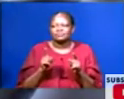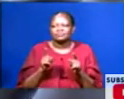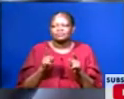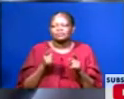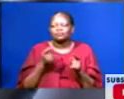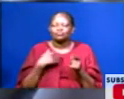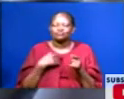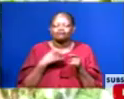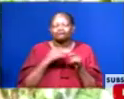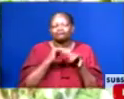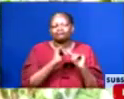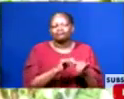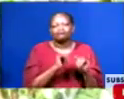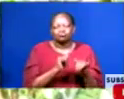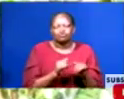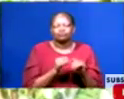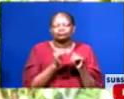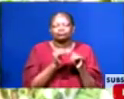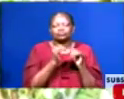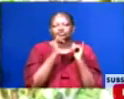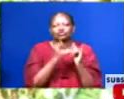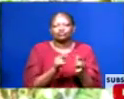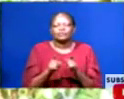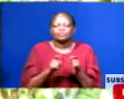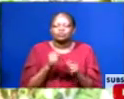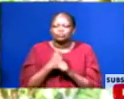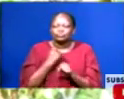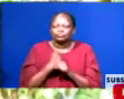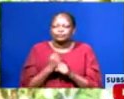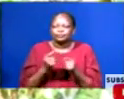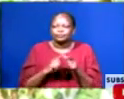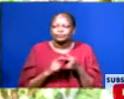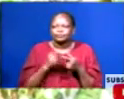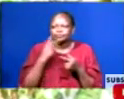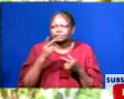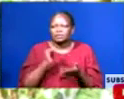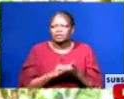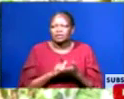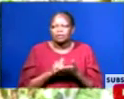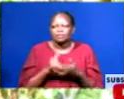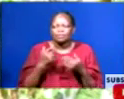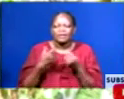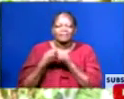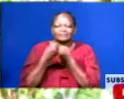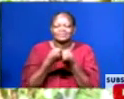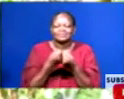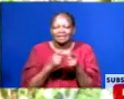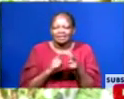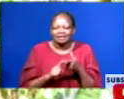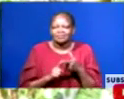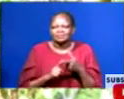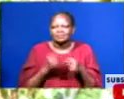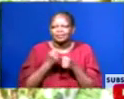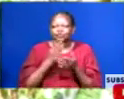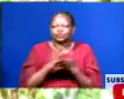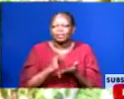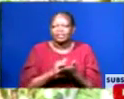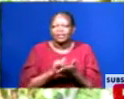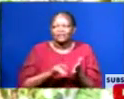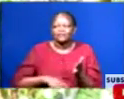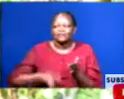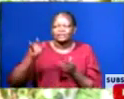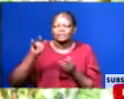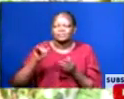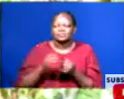administrative duties. I could see I'm going to leave gaps. and making sure that the Air Force is